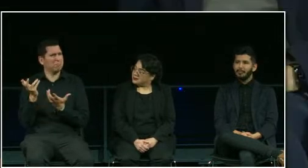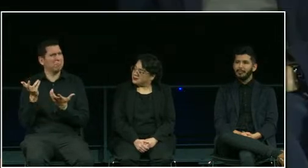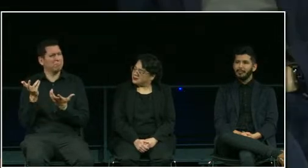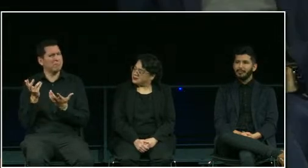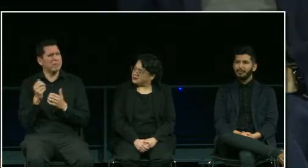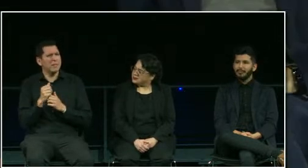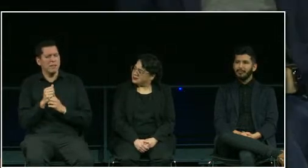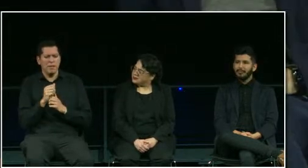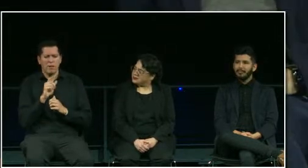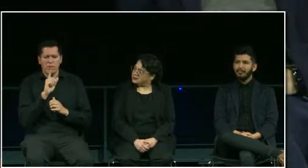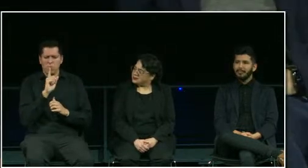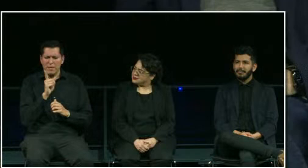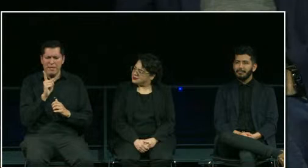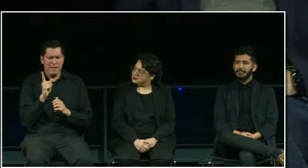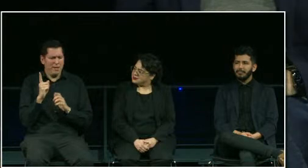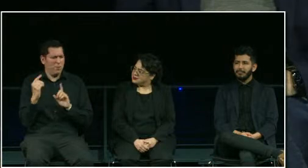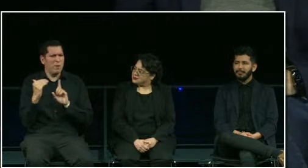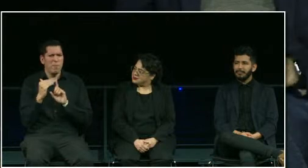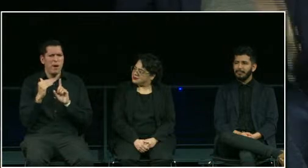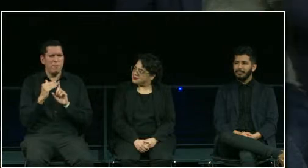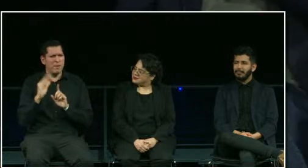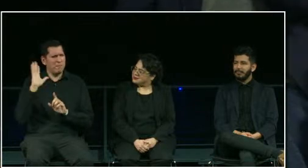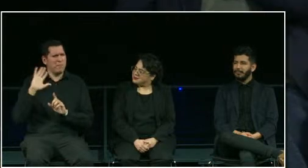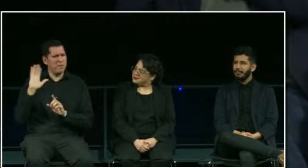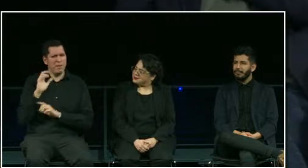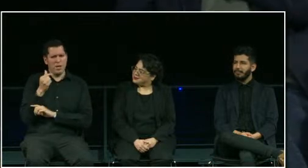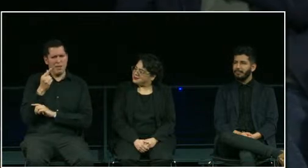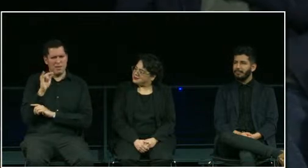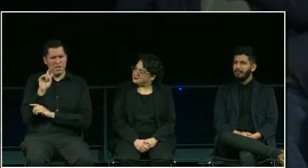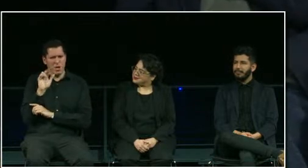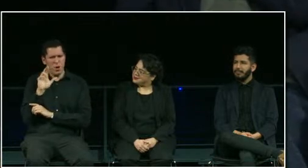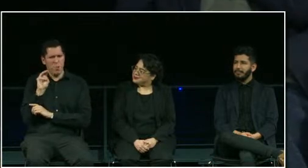I'm actually reminded of something Guillermo said